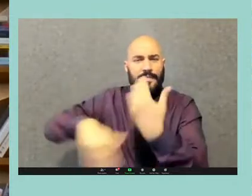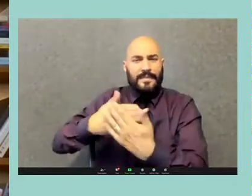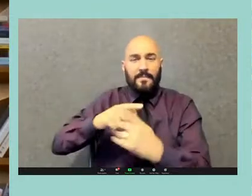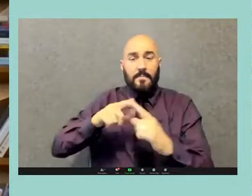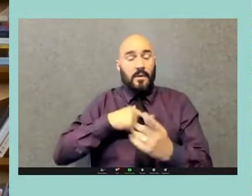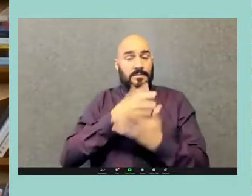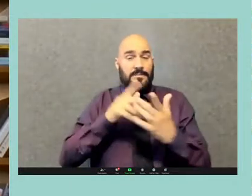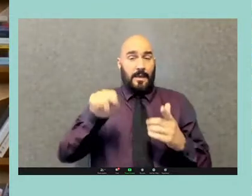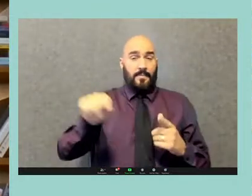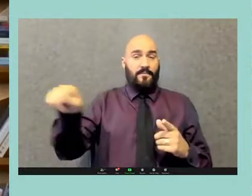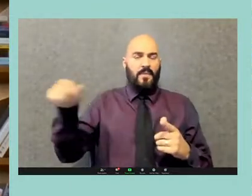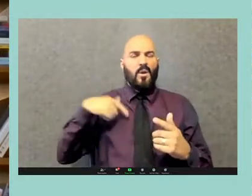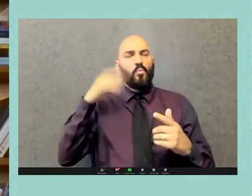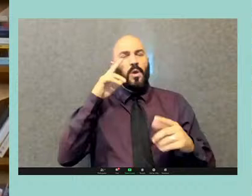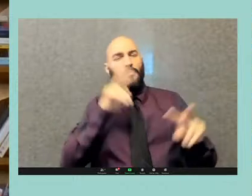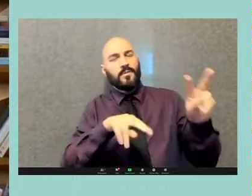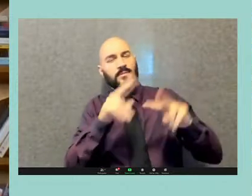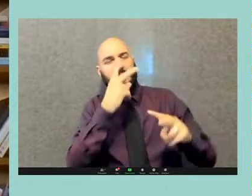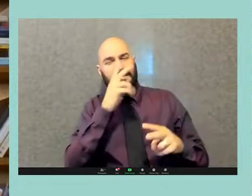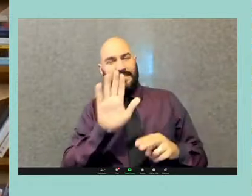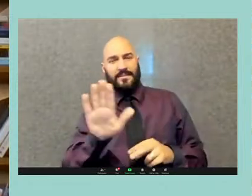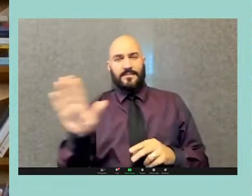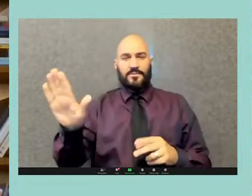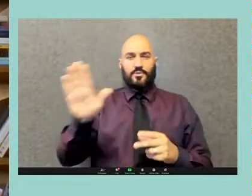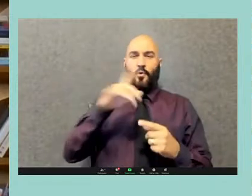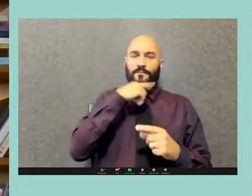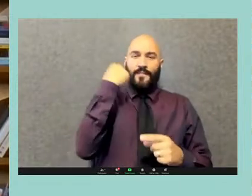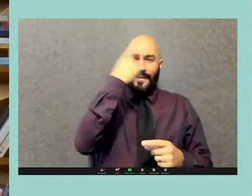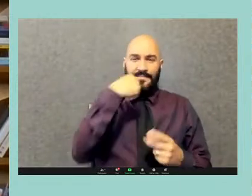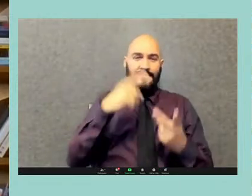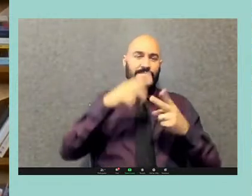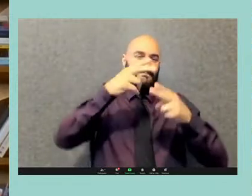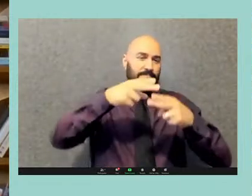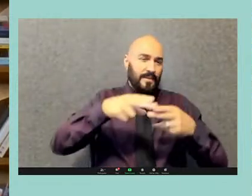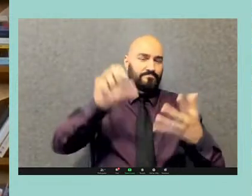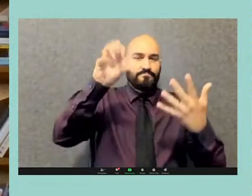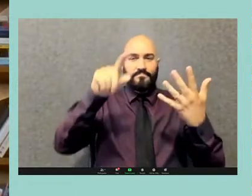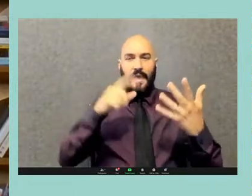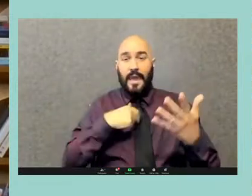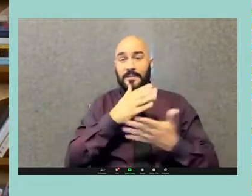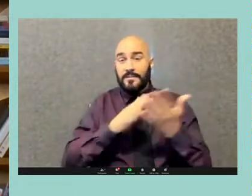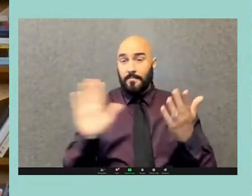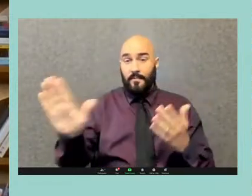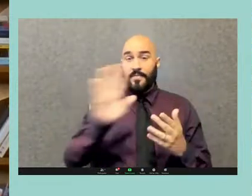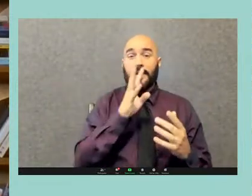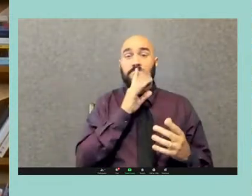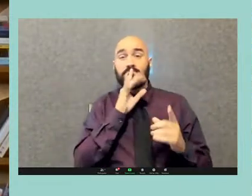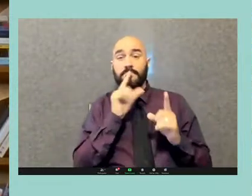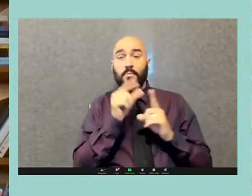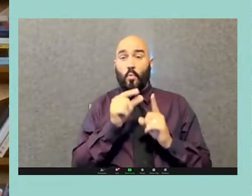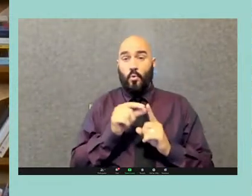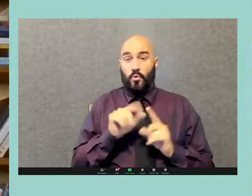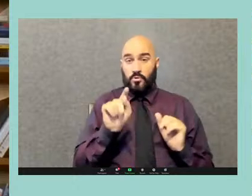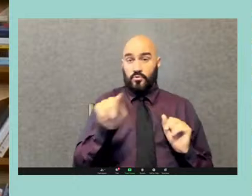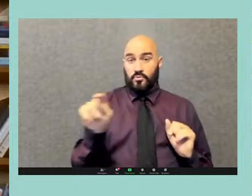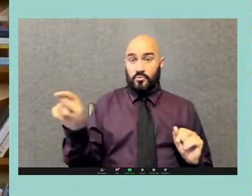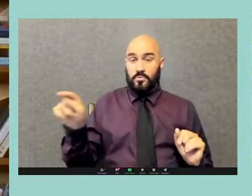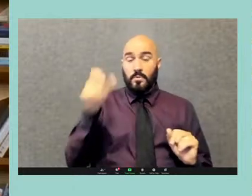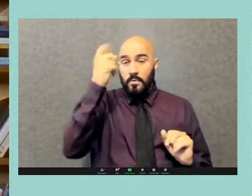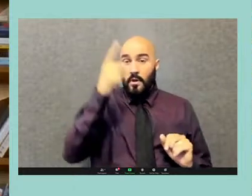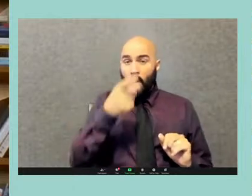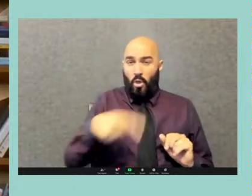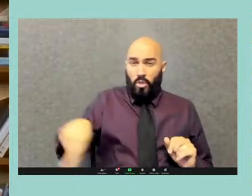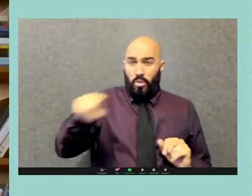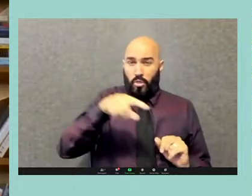collective, observe some of their faces, listen to or read some of their words. These